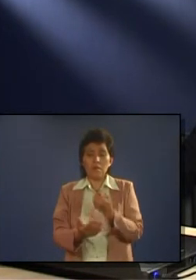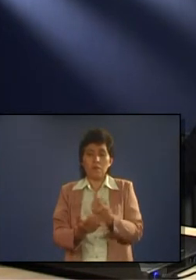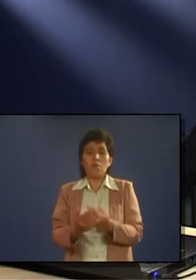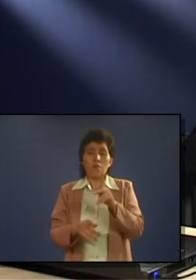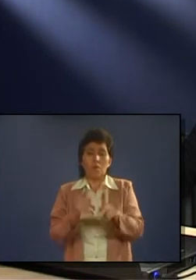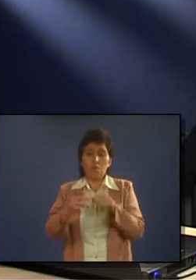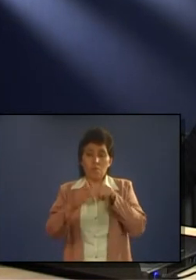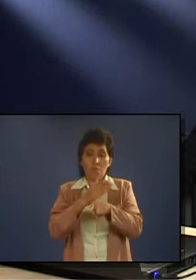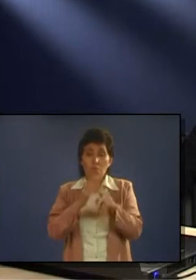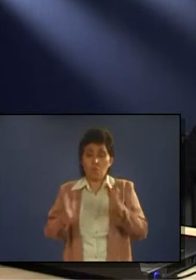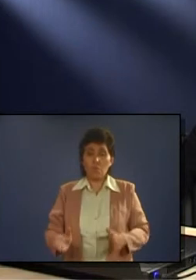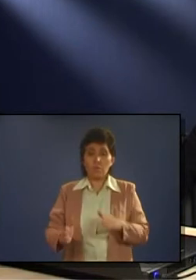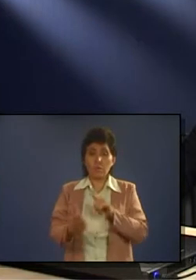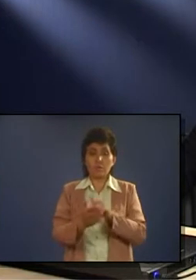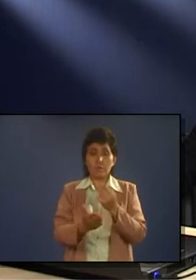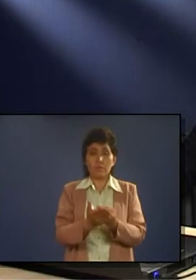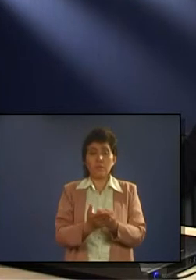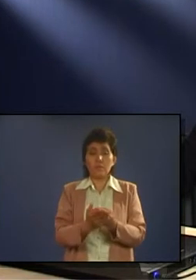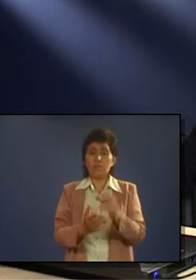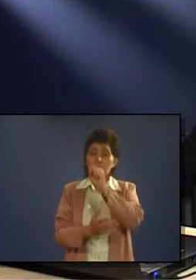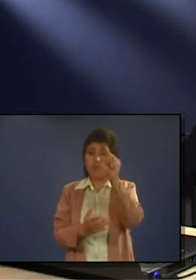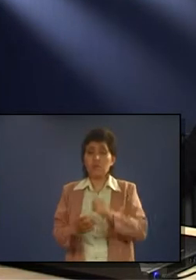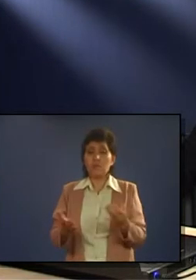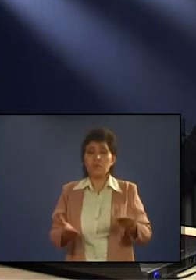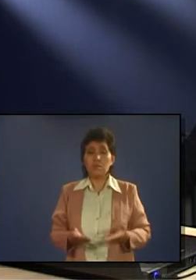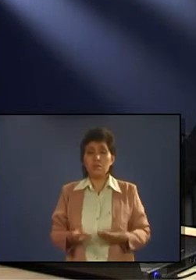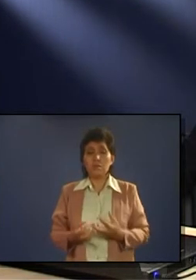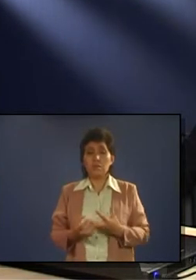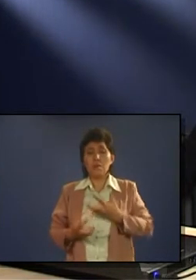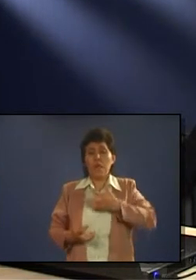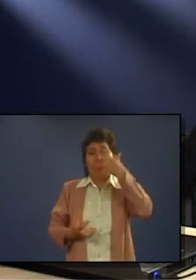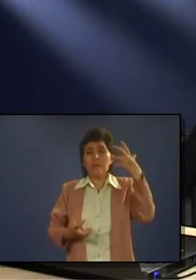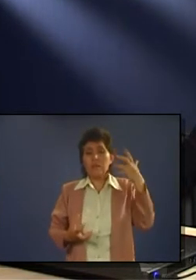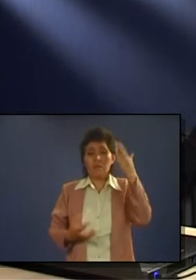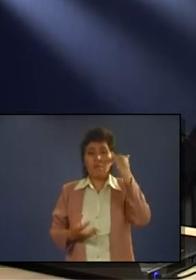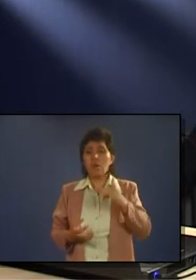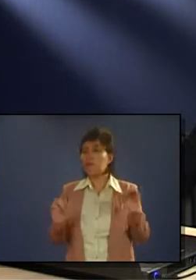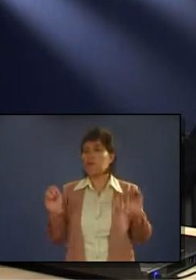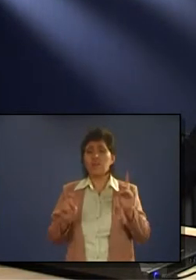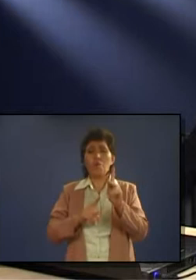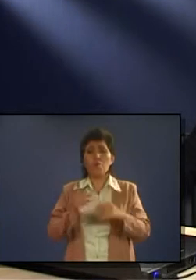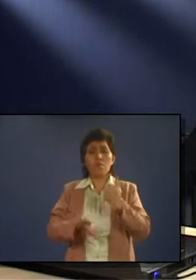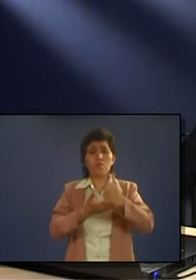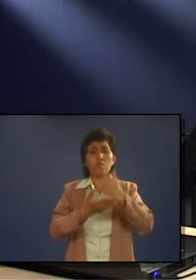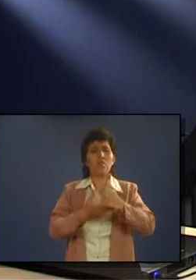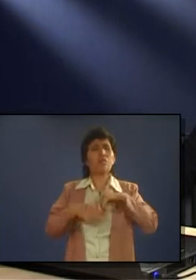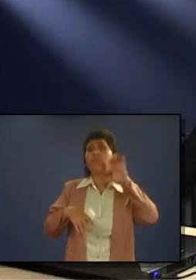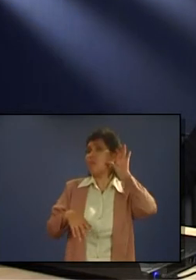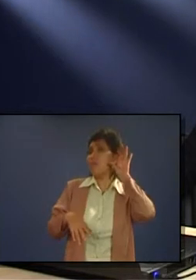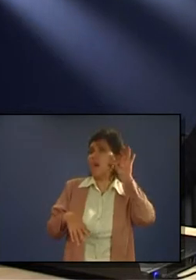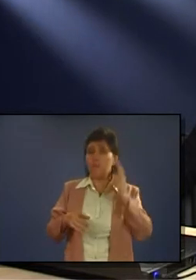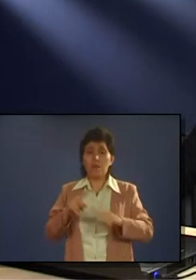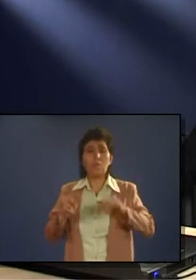killer. Now, the question make people angry is that why didn't anyone from her neighborhood help